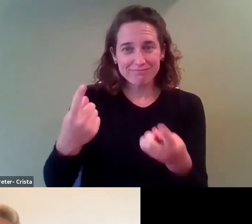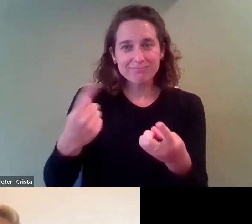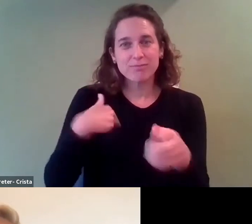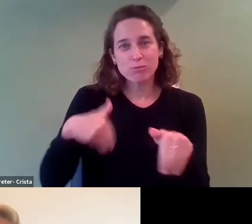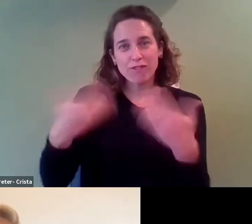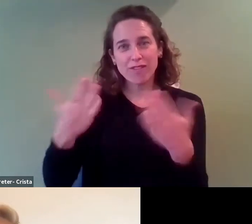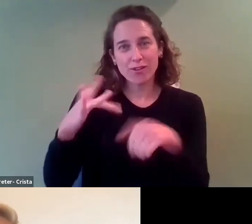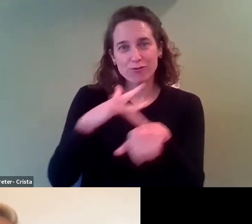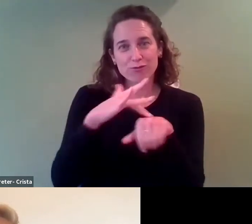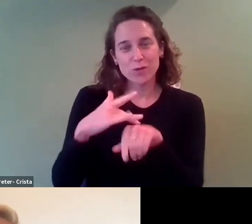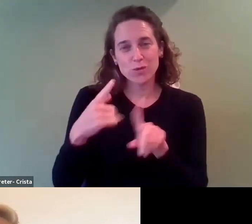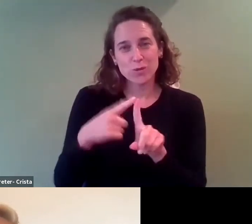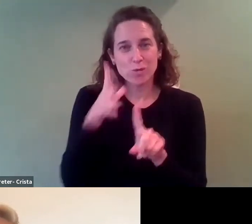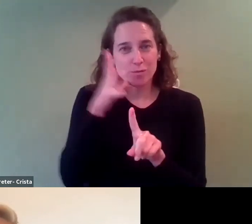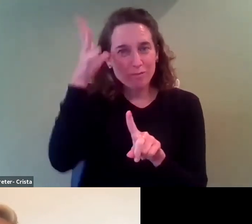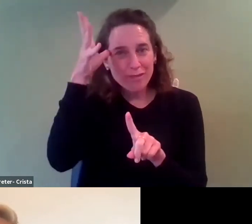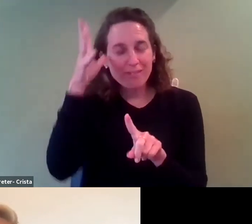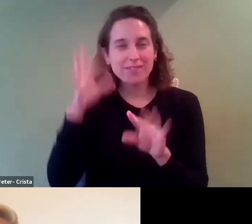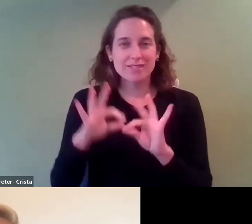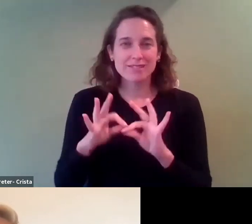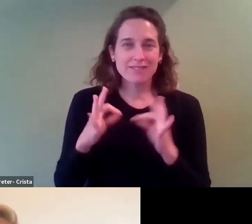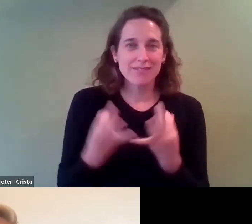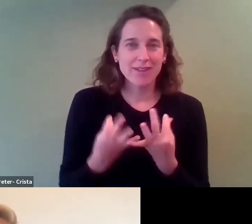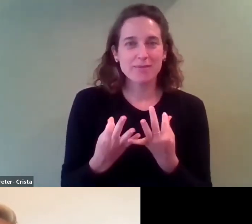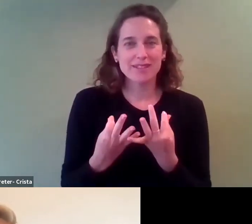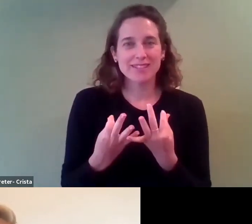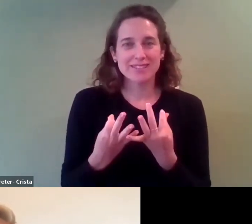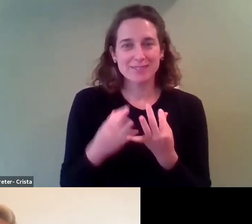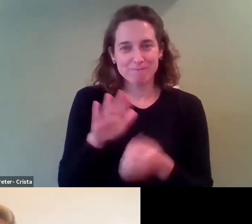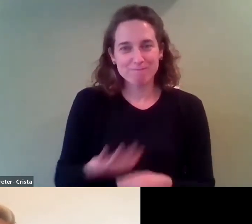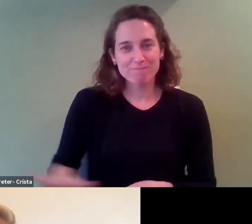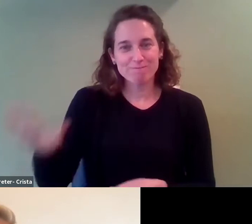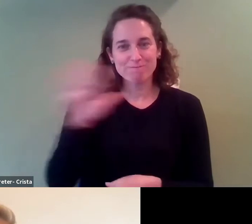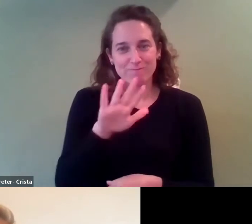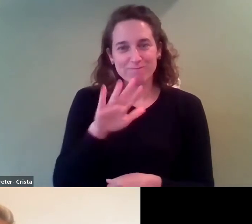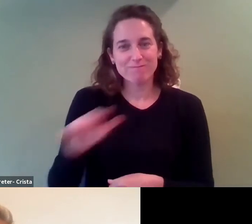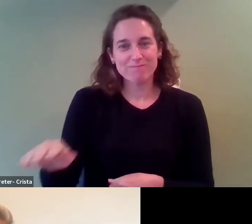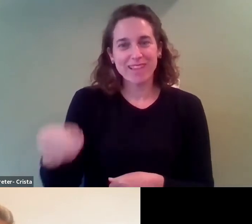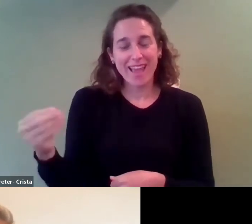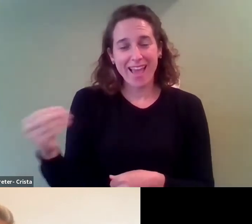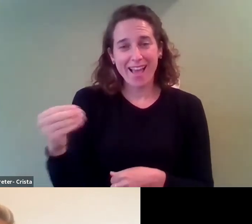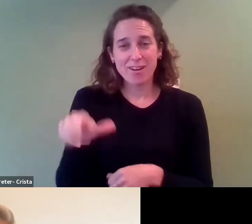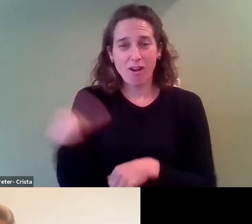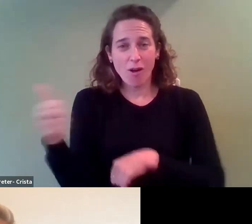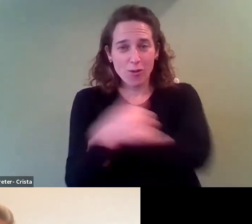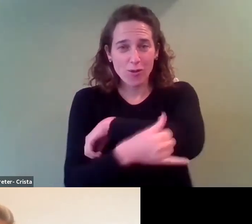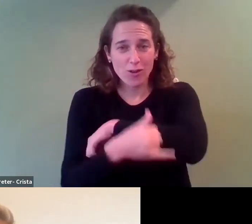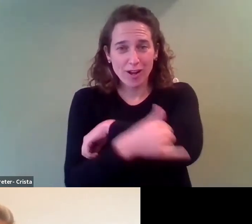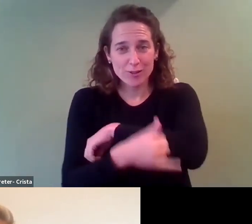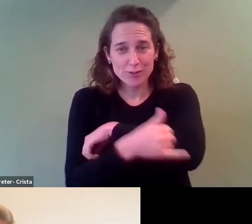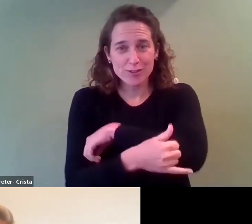resource to parents, to families, across the country and other countries